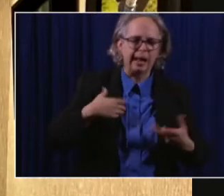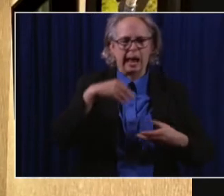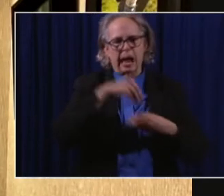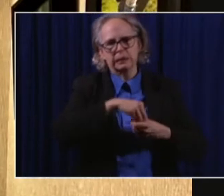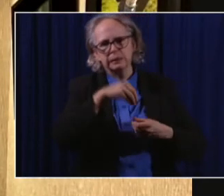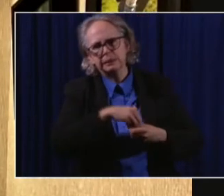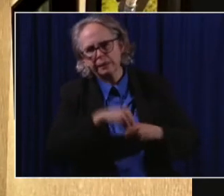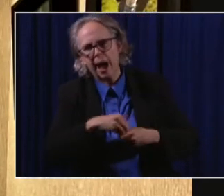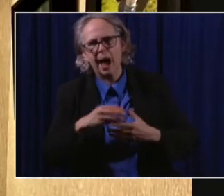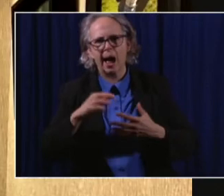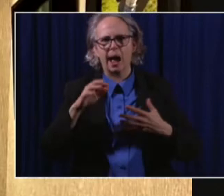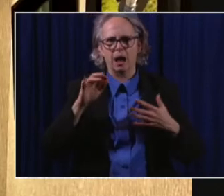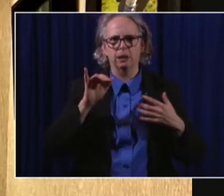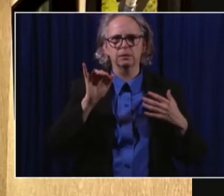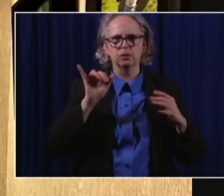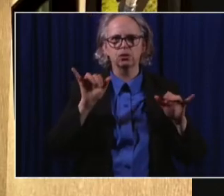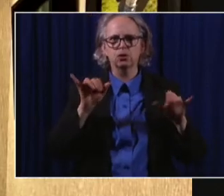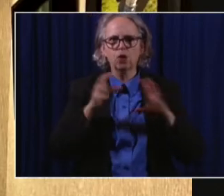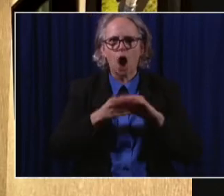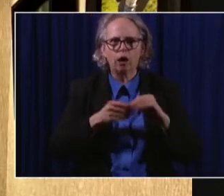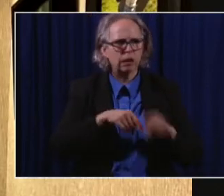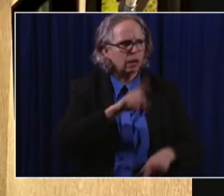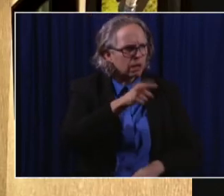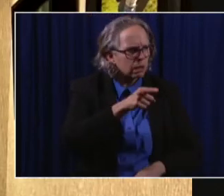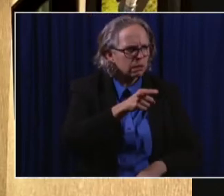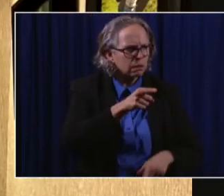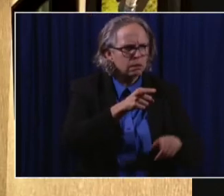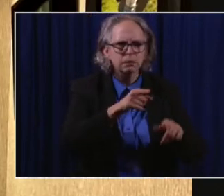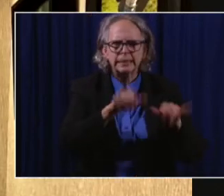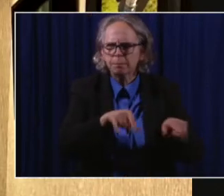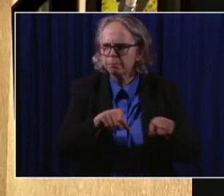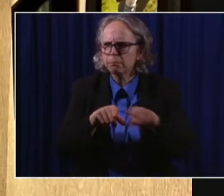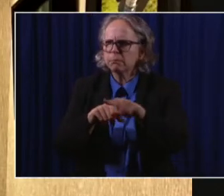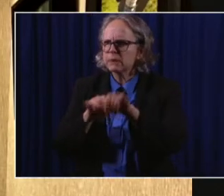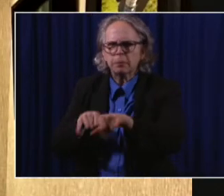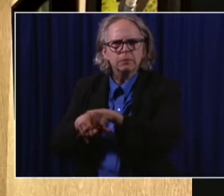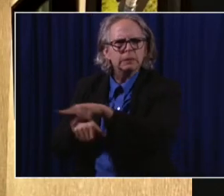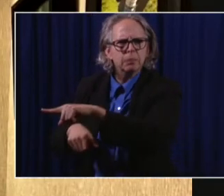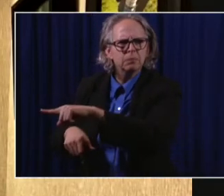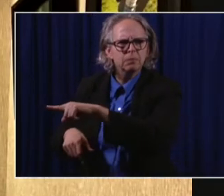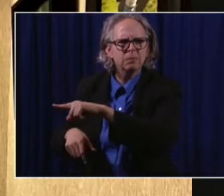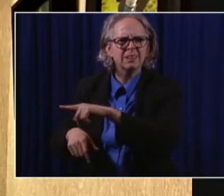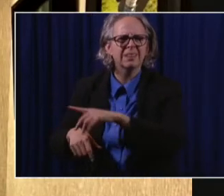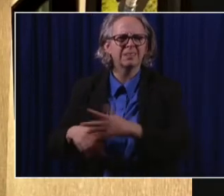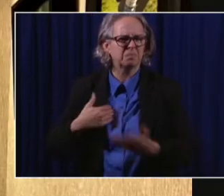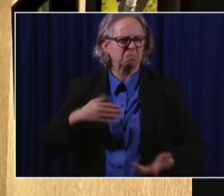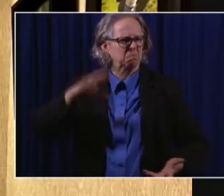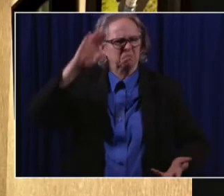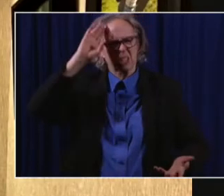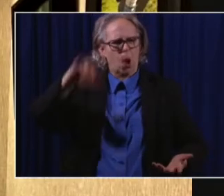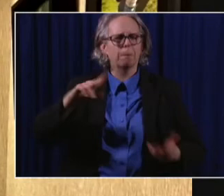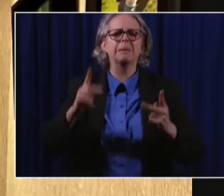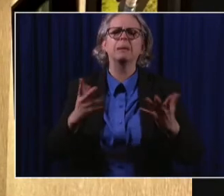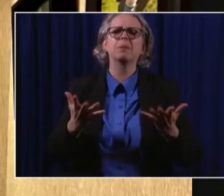nature, just like you said, to want to spend time with people. And my message today is it is okay to spend time with